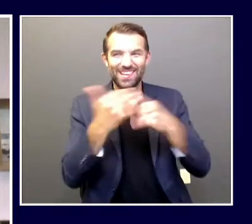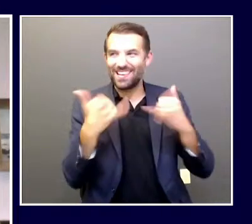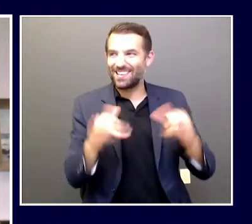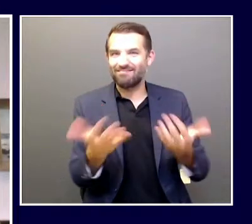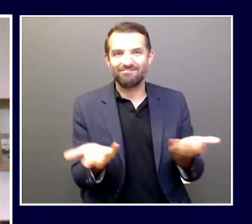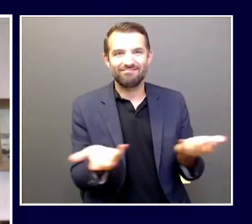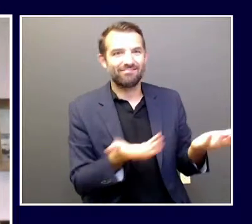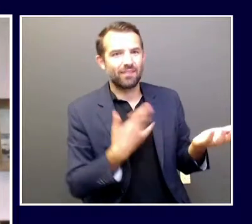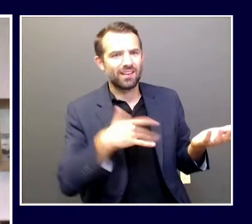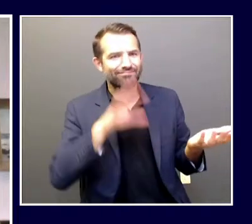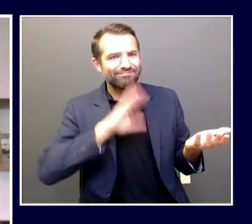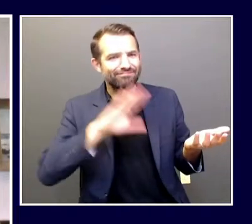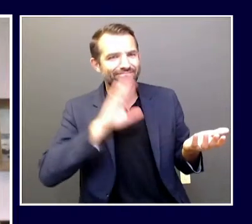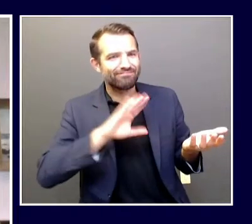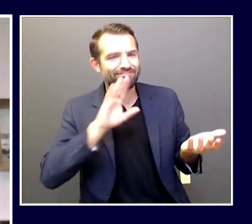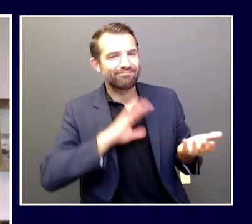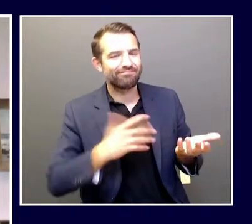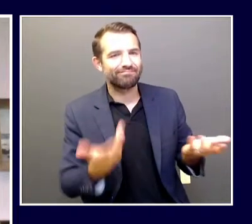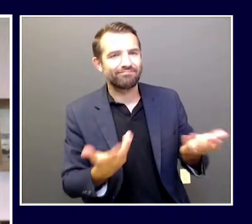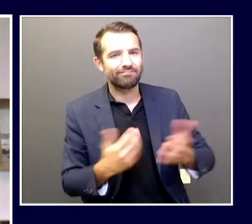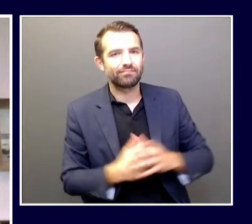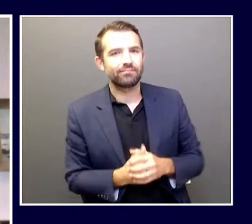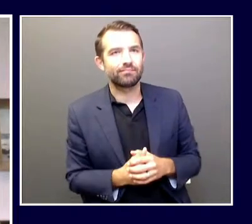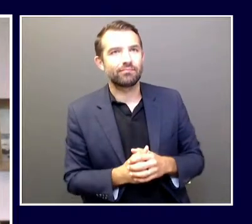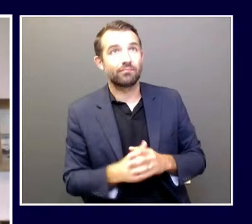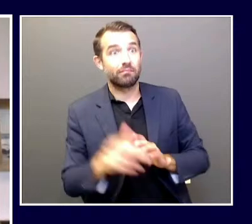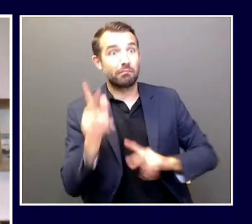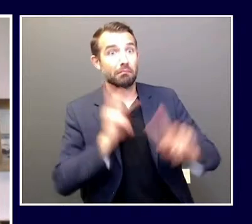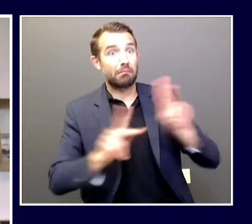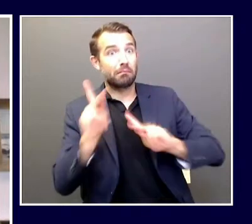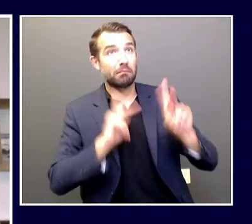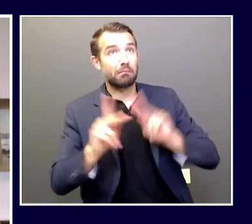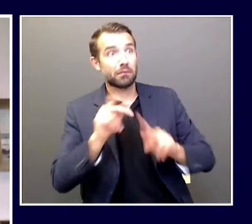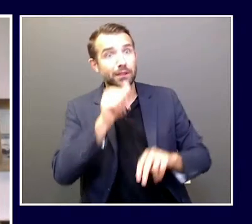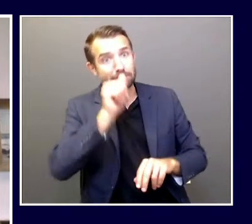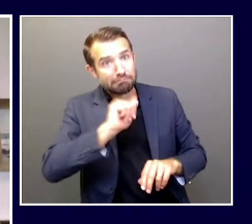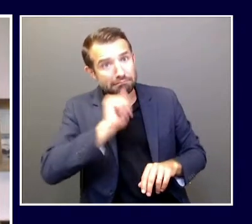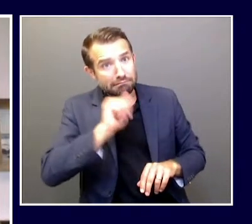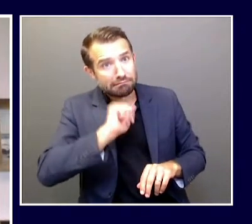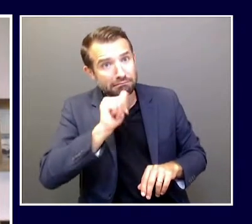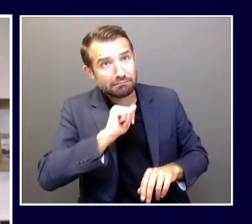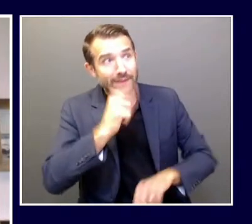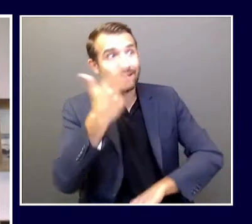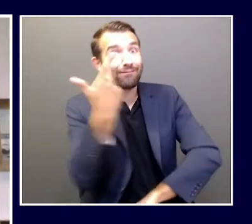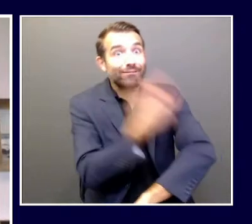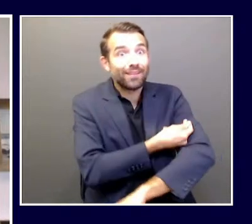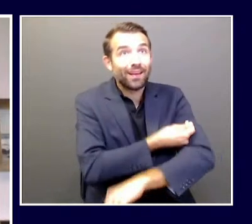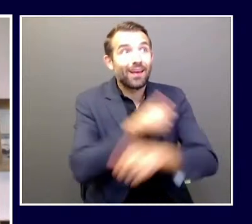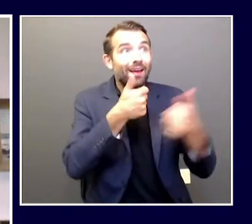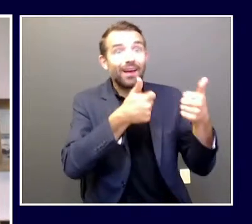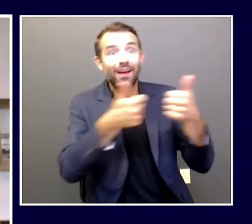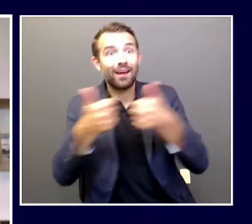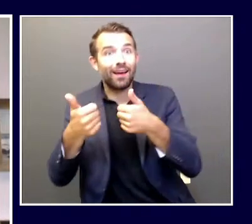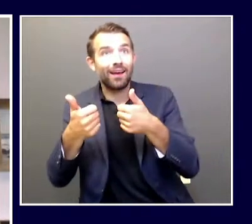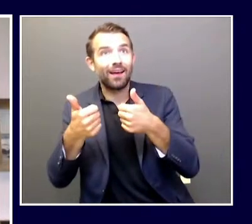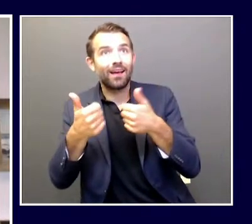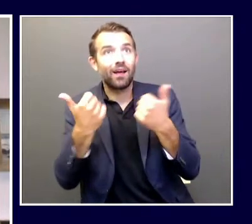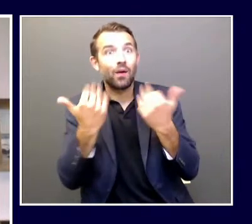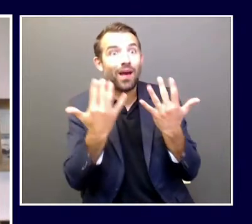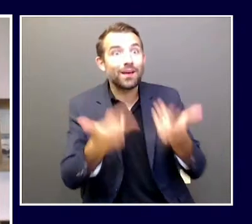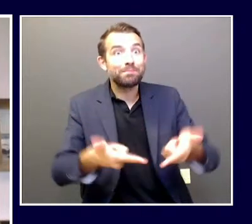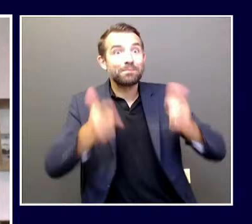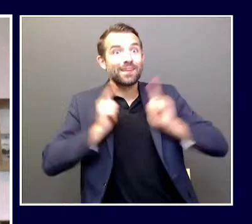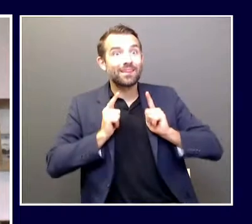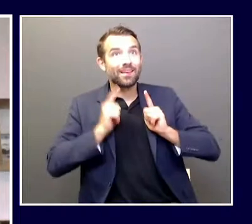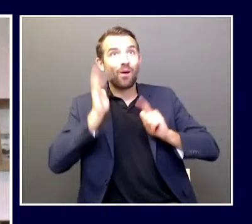risk calculations. And to be sure, to a very large extent, that logic, the promise of